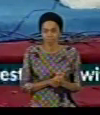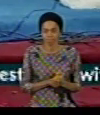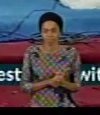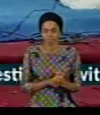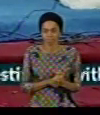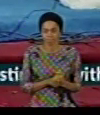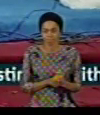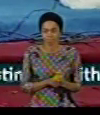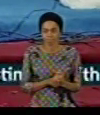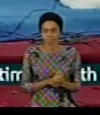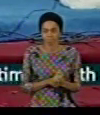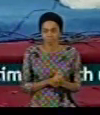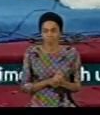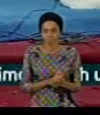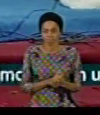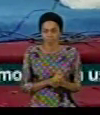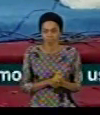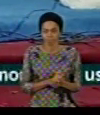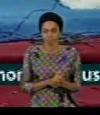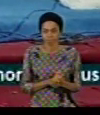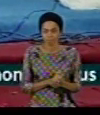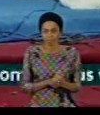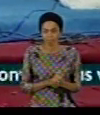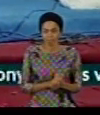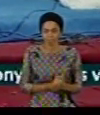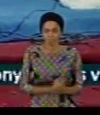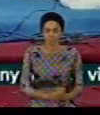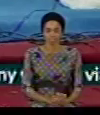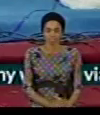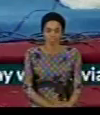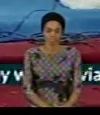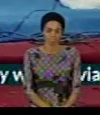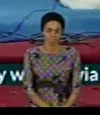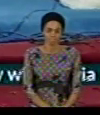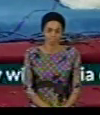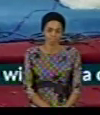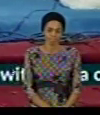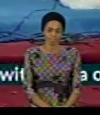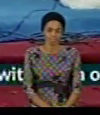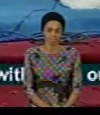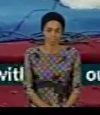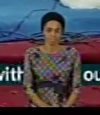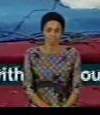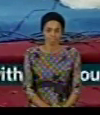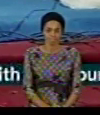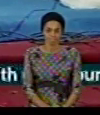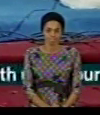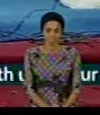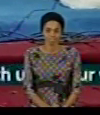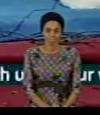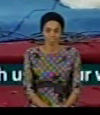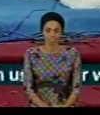Crusader. I amend it. Mawe Kia board, Nam Daki, I can't let Toto.